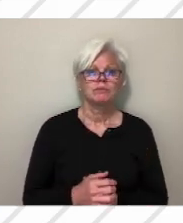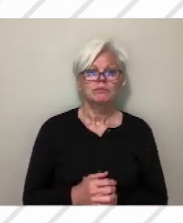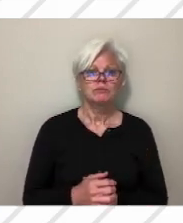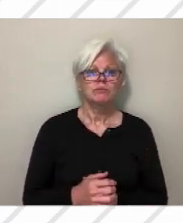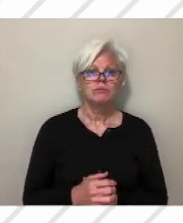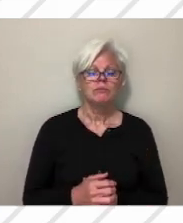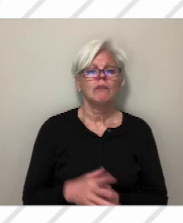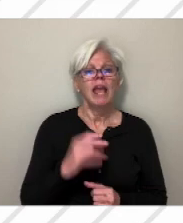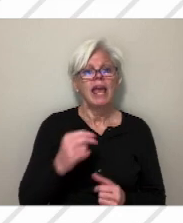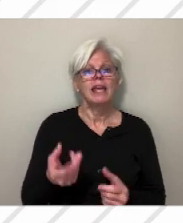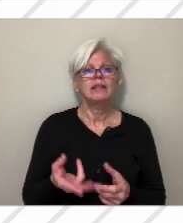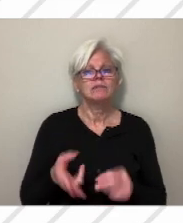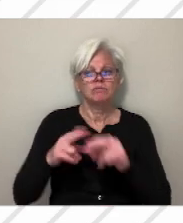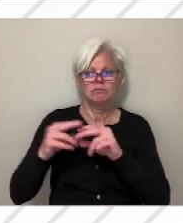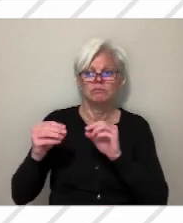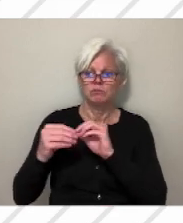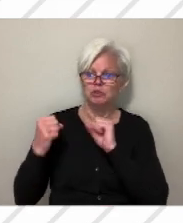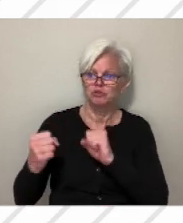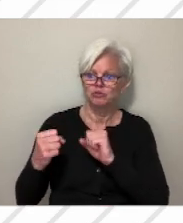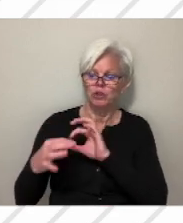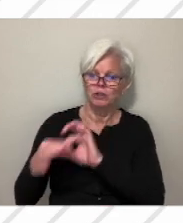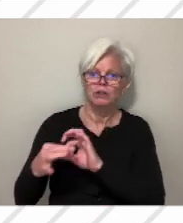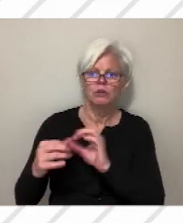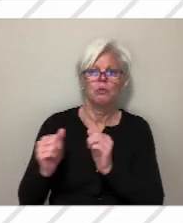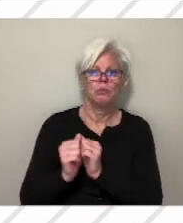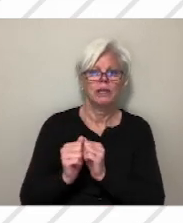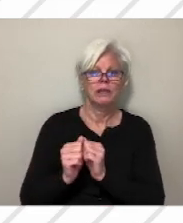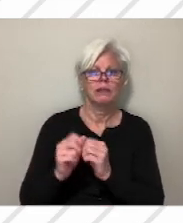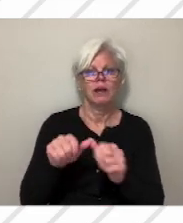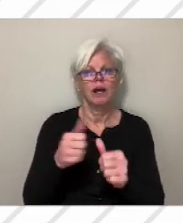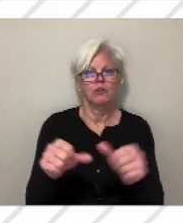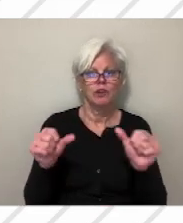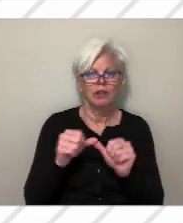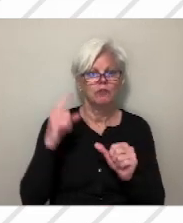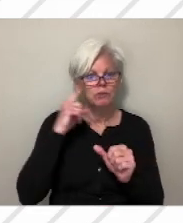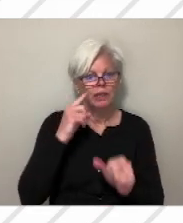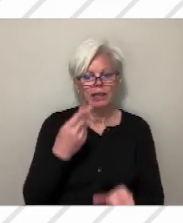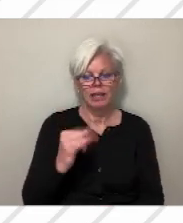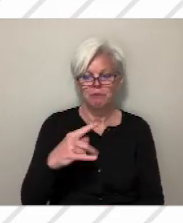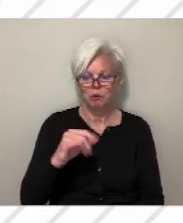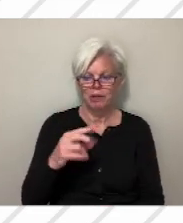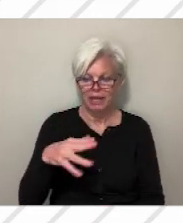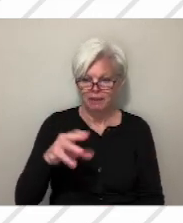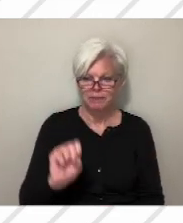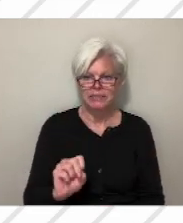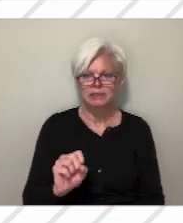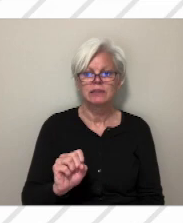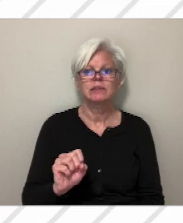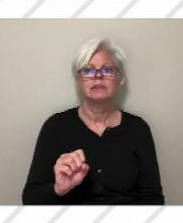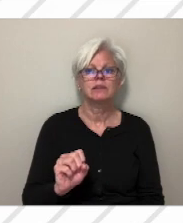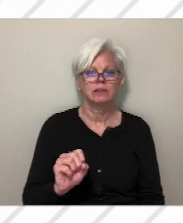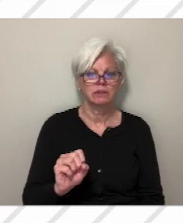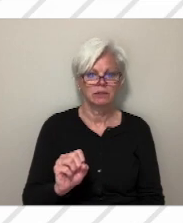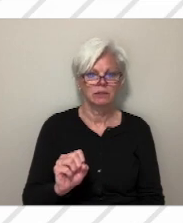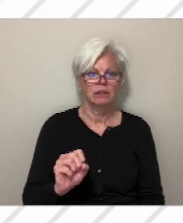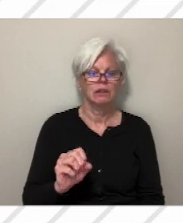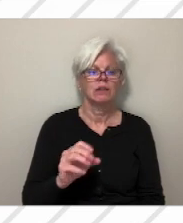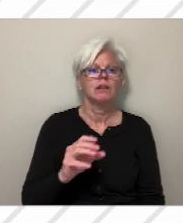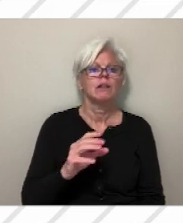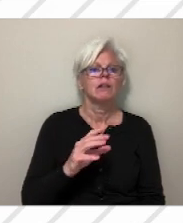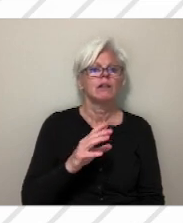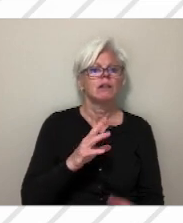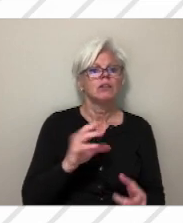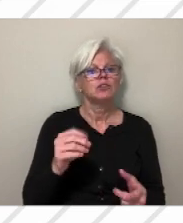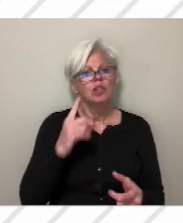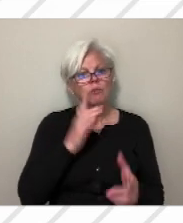brain, including the hippocampus, as I mentioned, is important for learning, for regions important for motivation or reward. And so